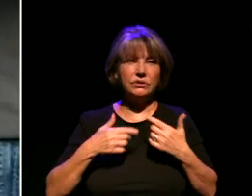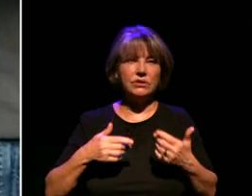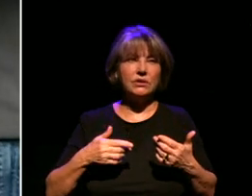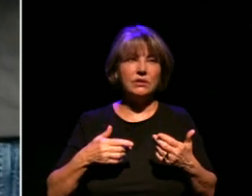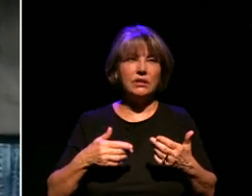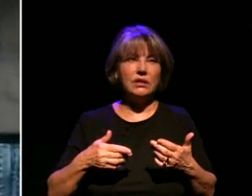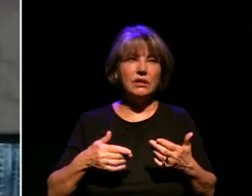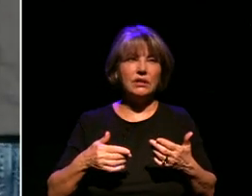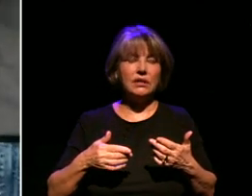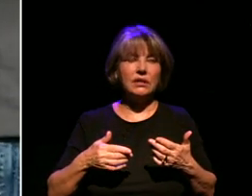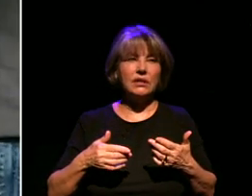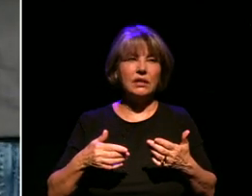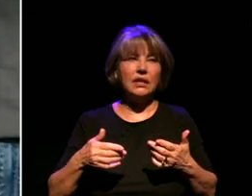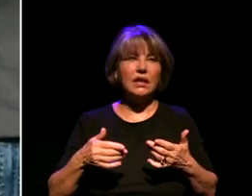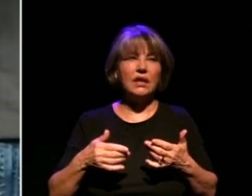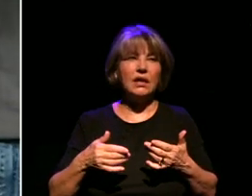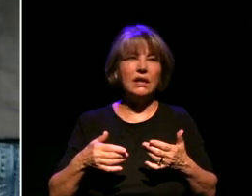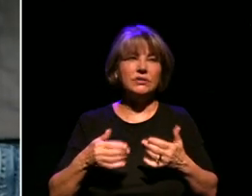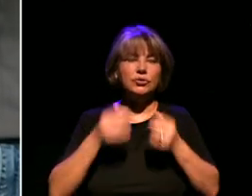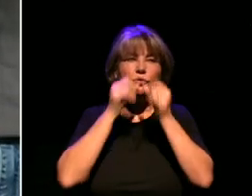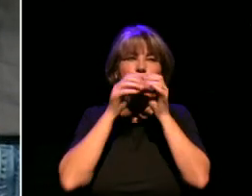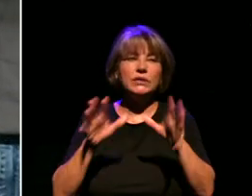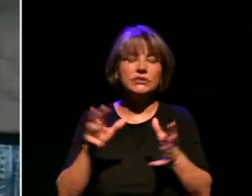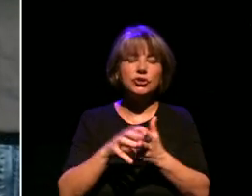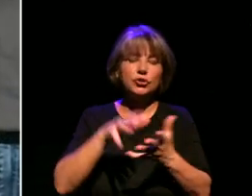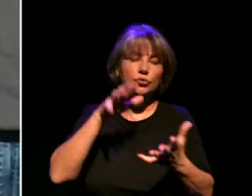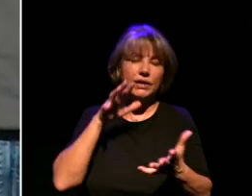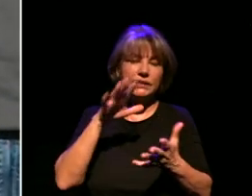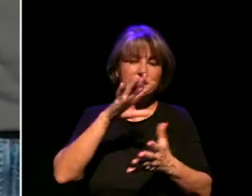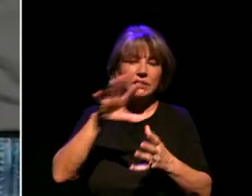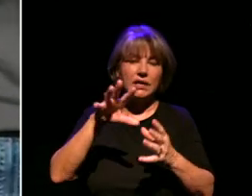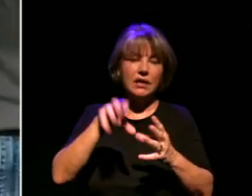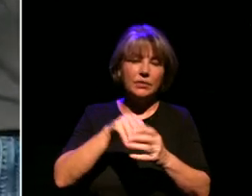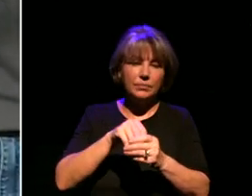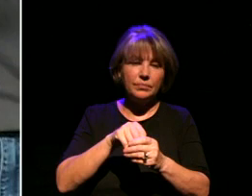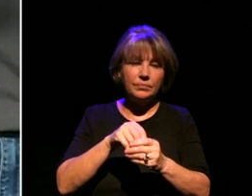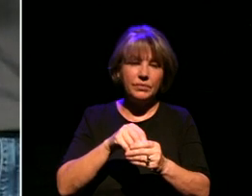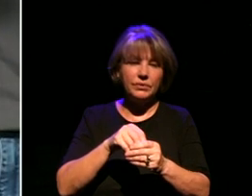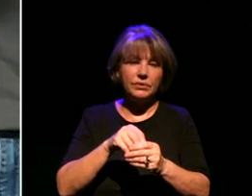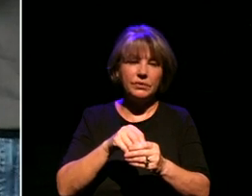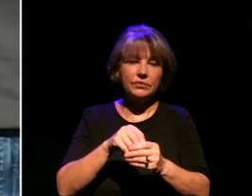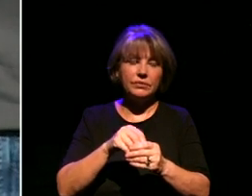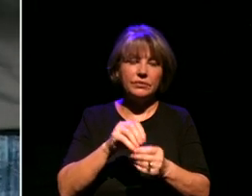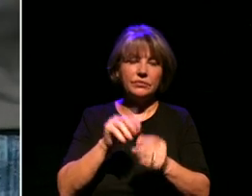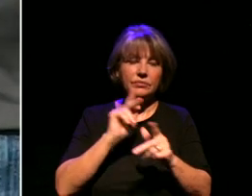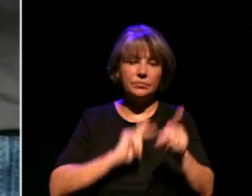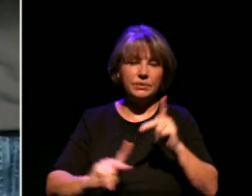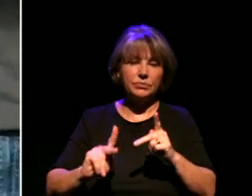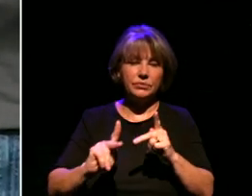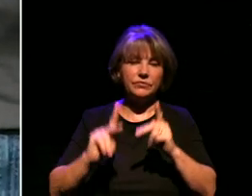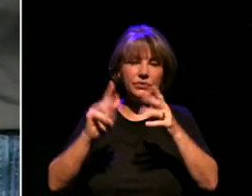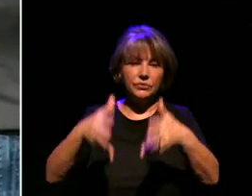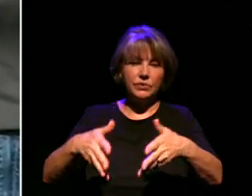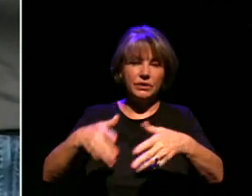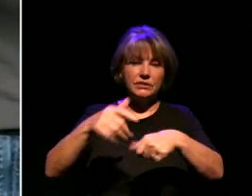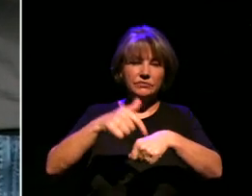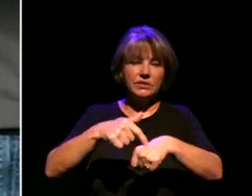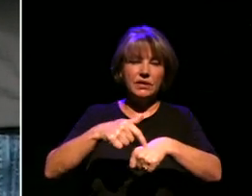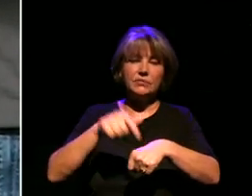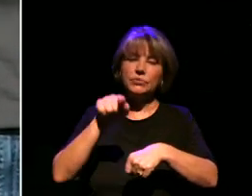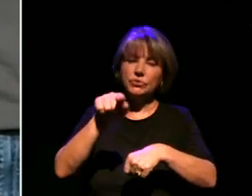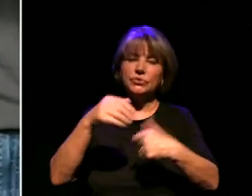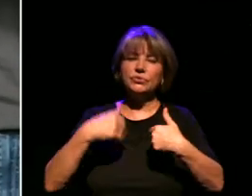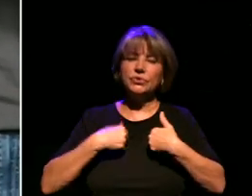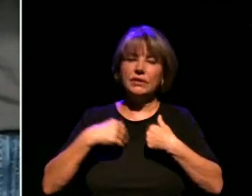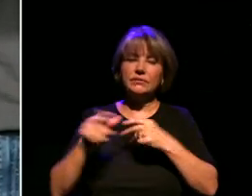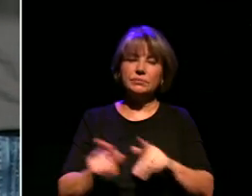amount of people for the greatest amount of time throughout the rest of your life. Do you have a plan